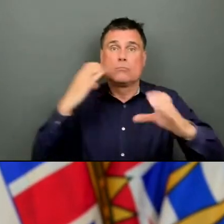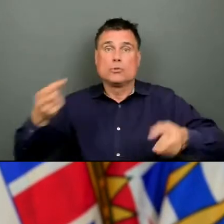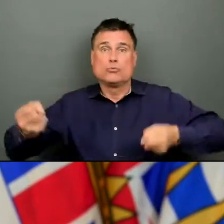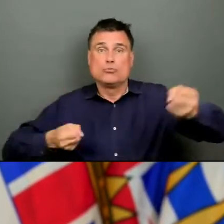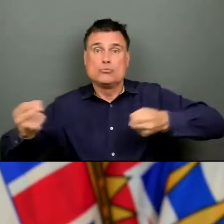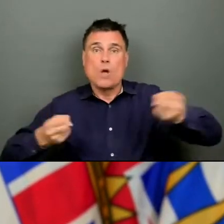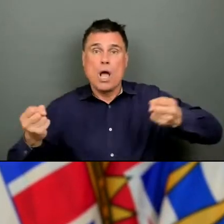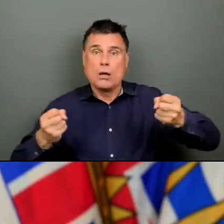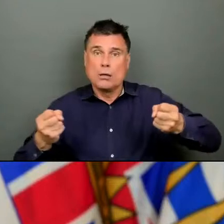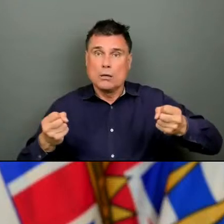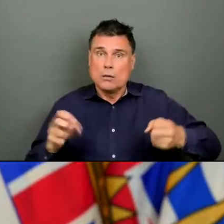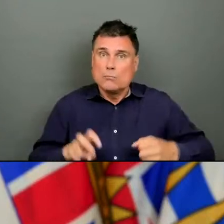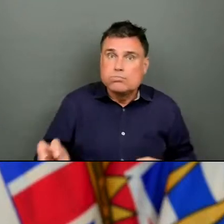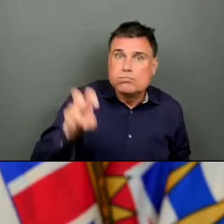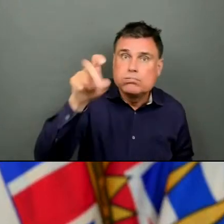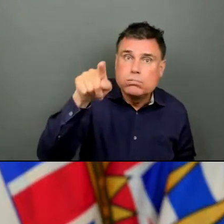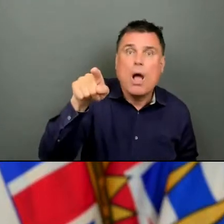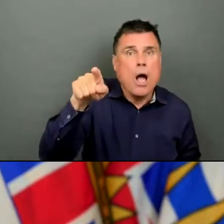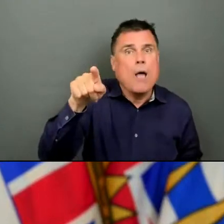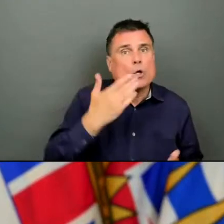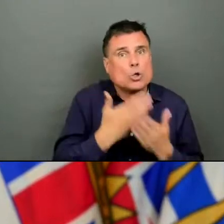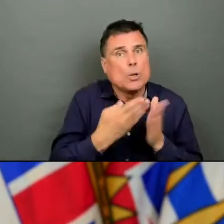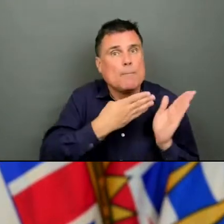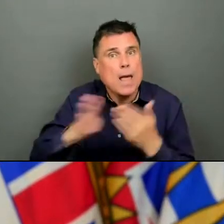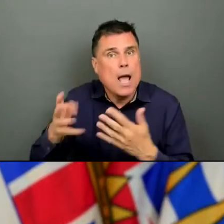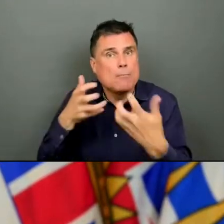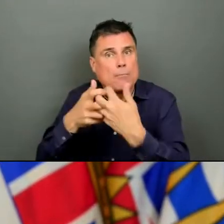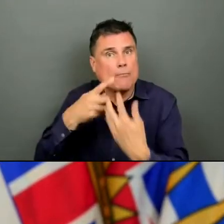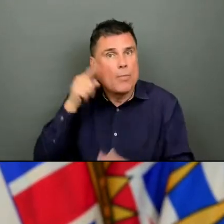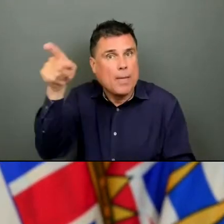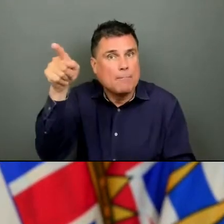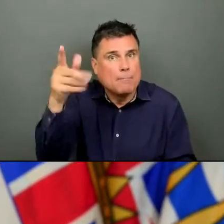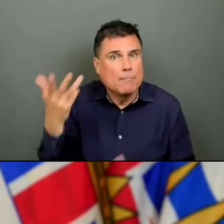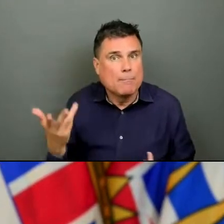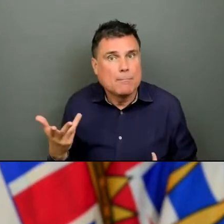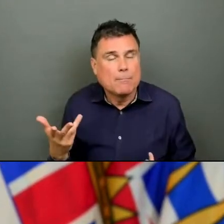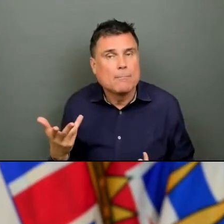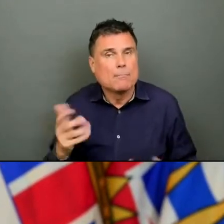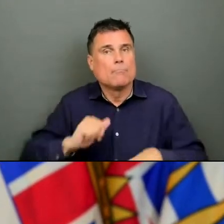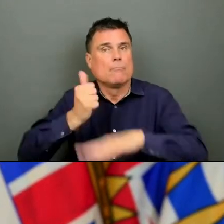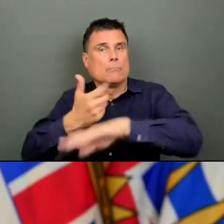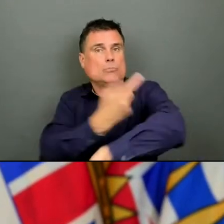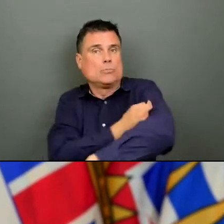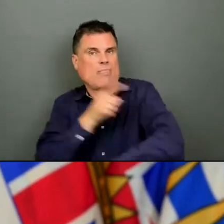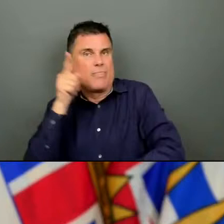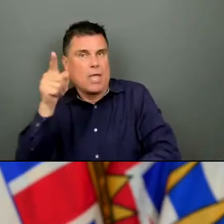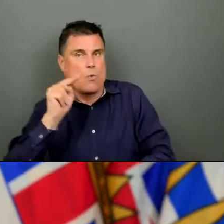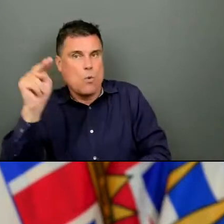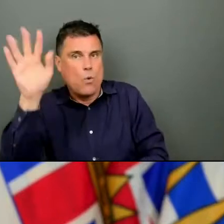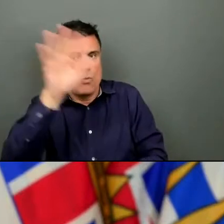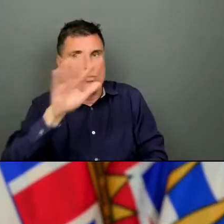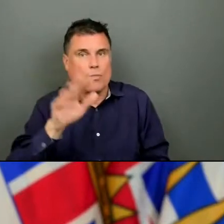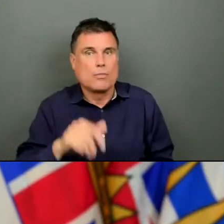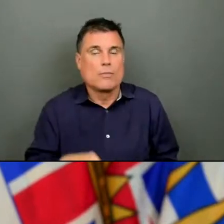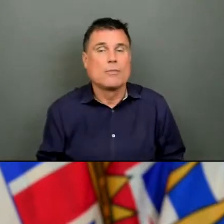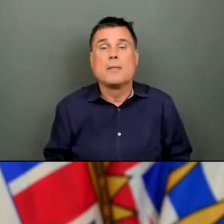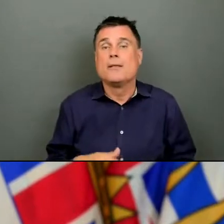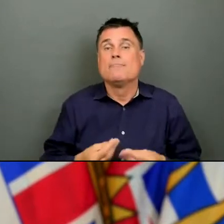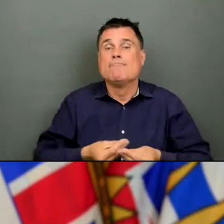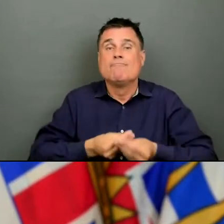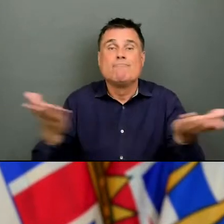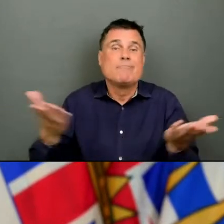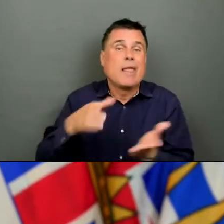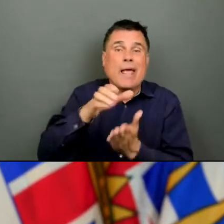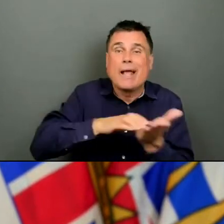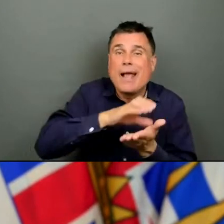and setting up shop, and I understand there was cake and cookies and things available